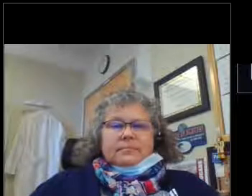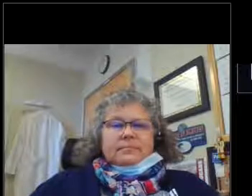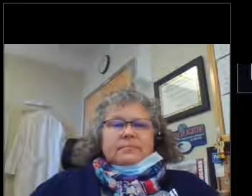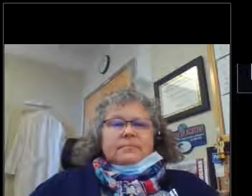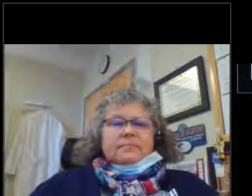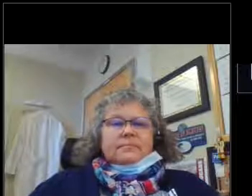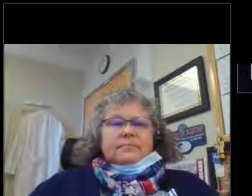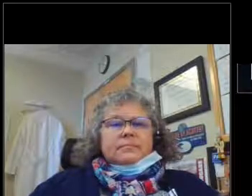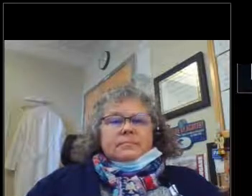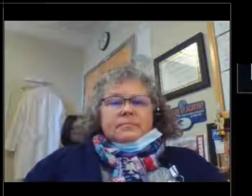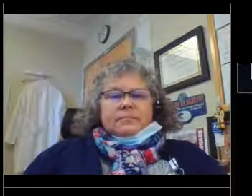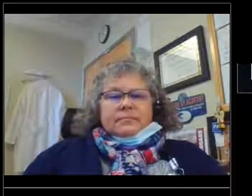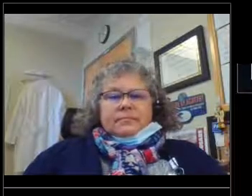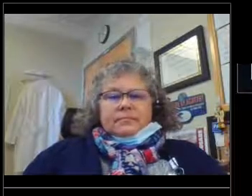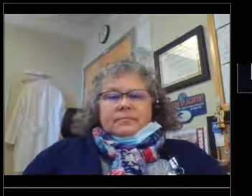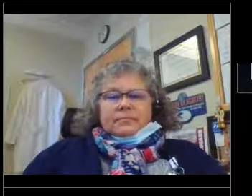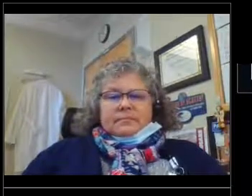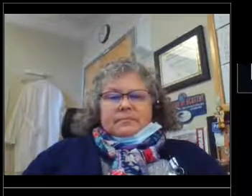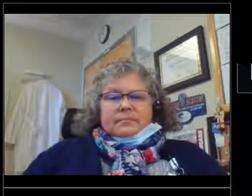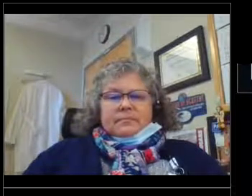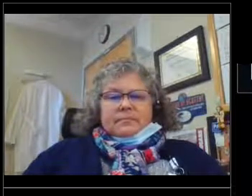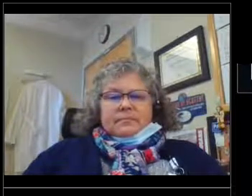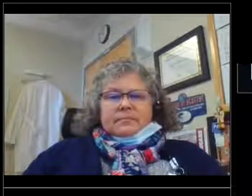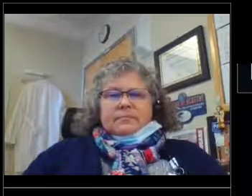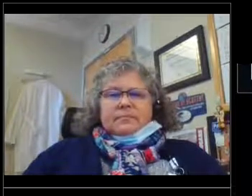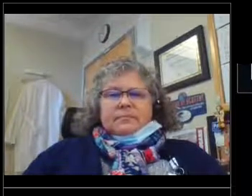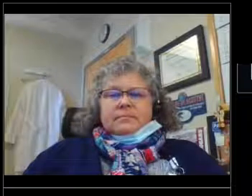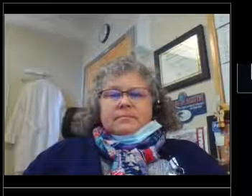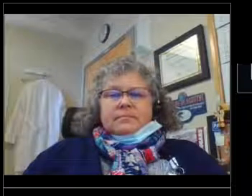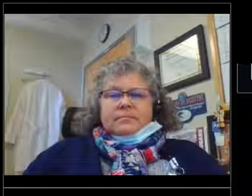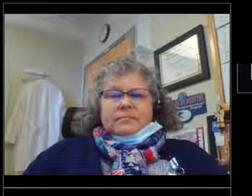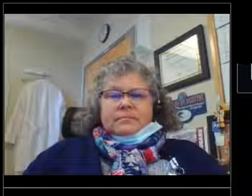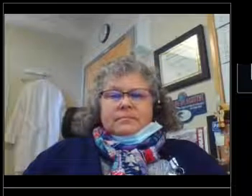Osteopathic Medicine and Surgery. And so